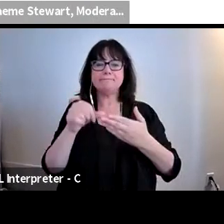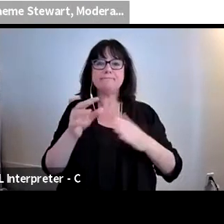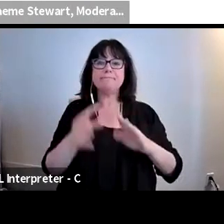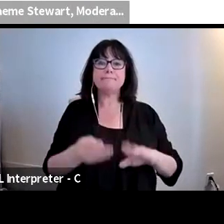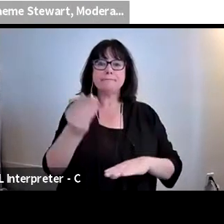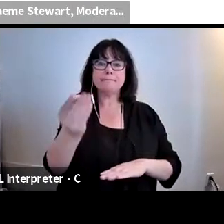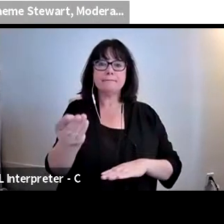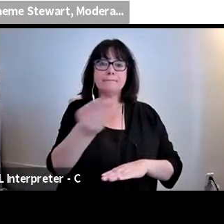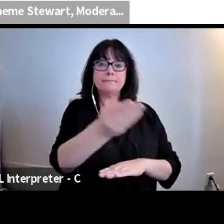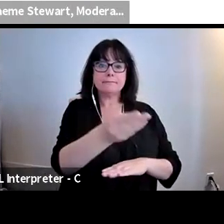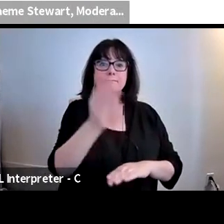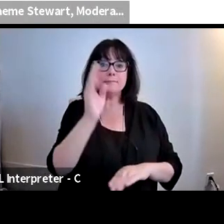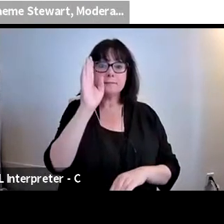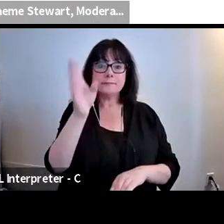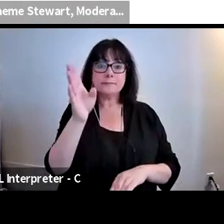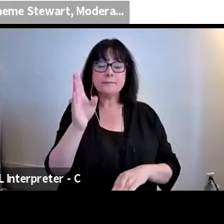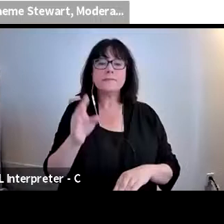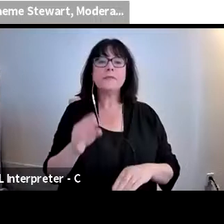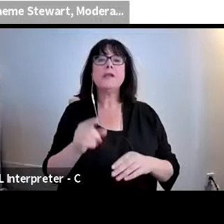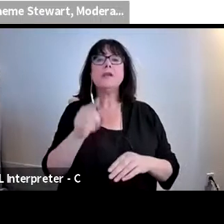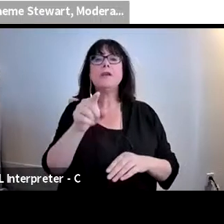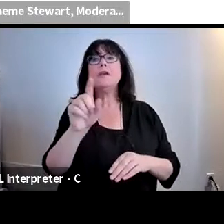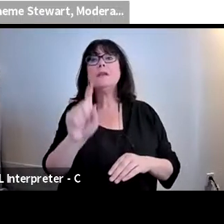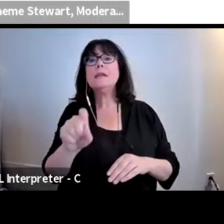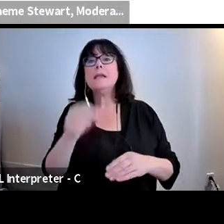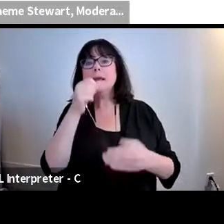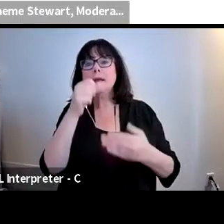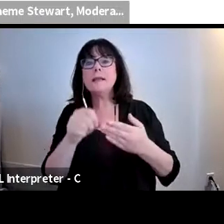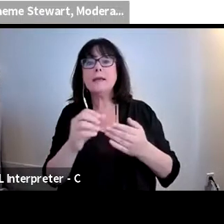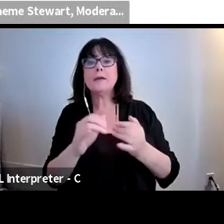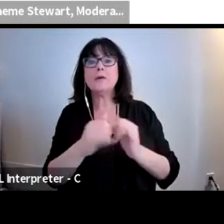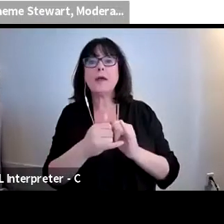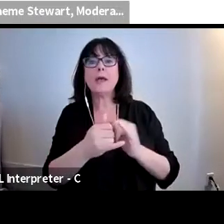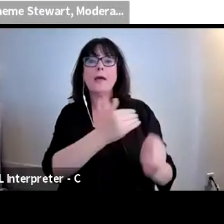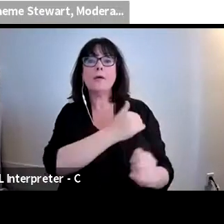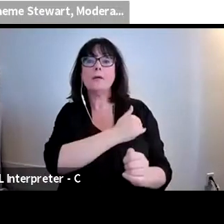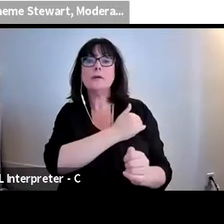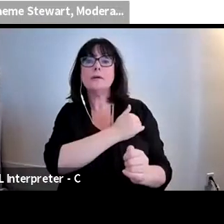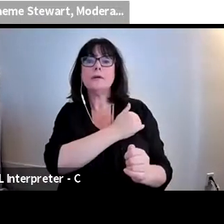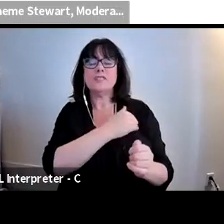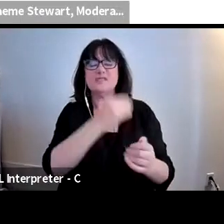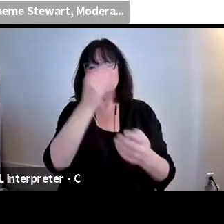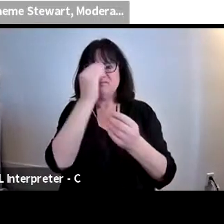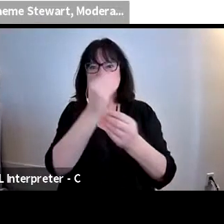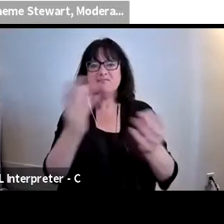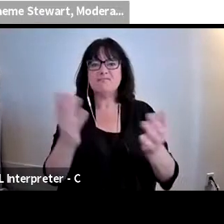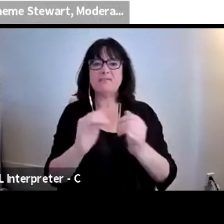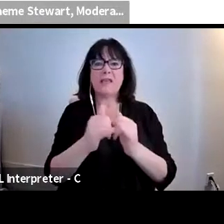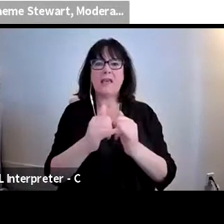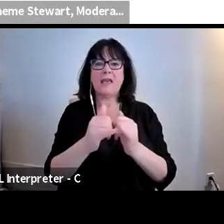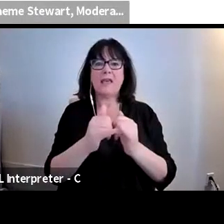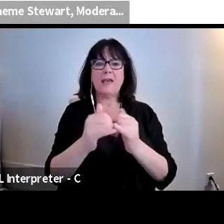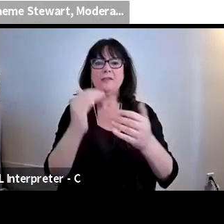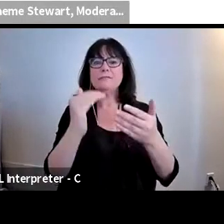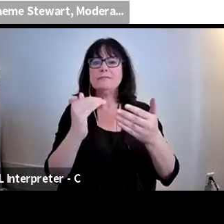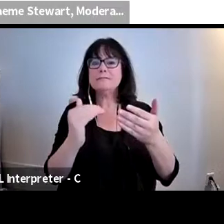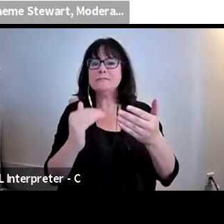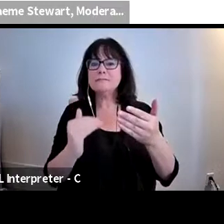to request those letters. We also have a comprehensive quarantine plan that involves